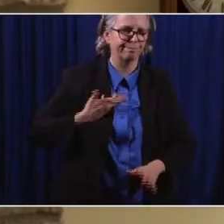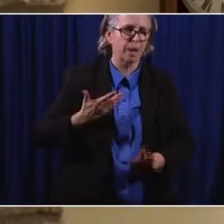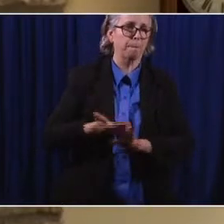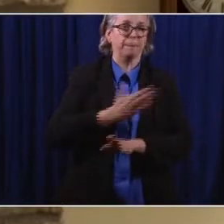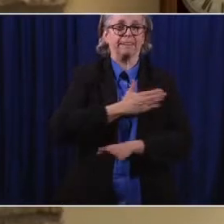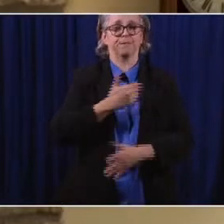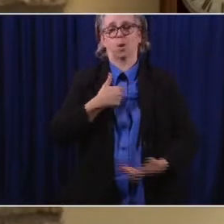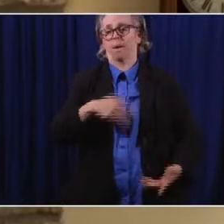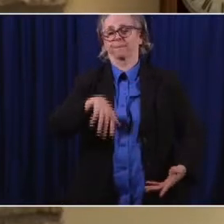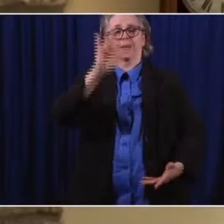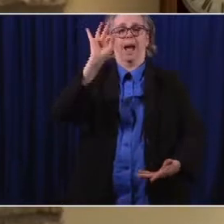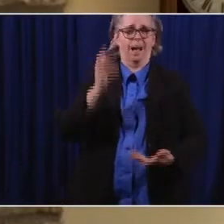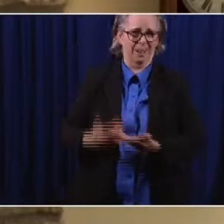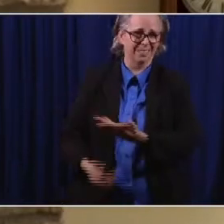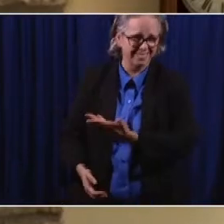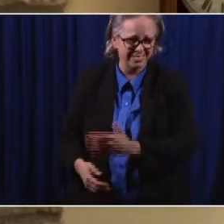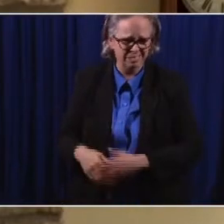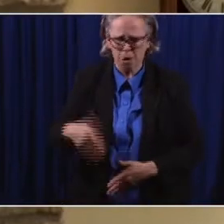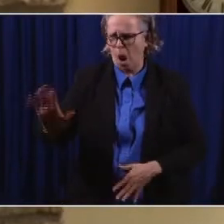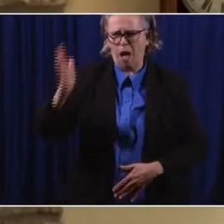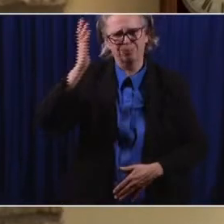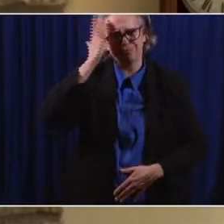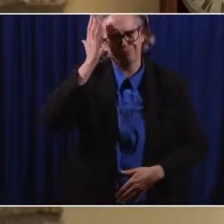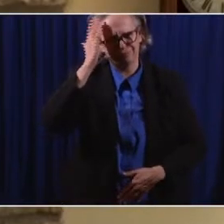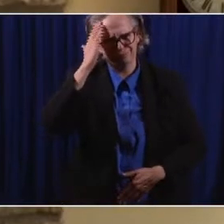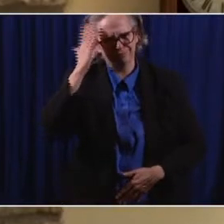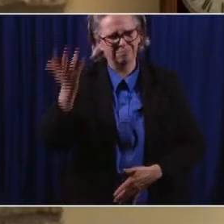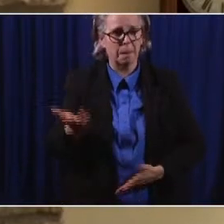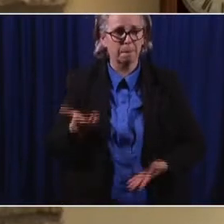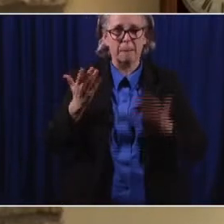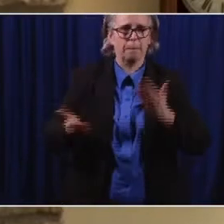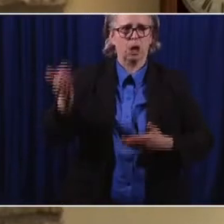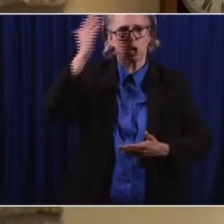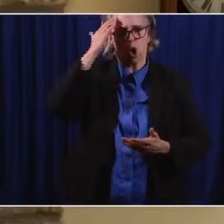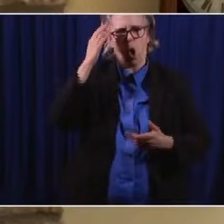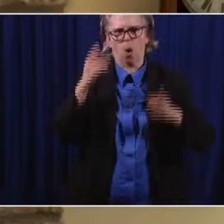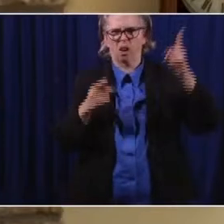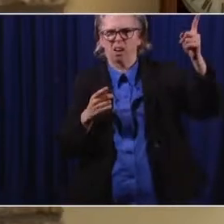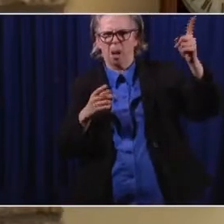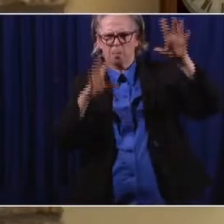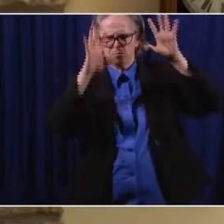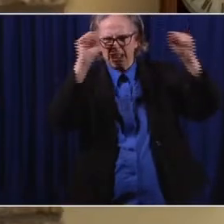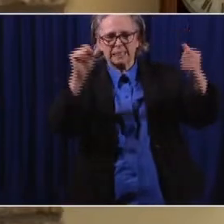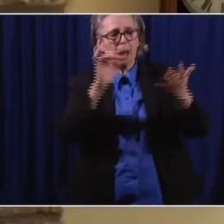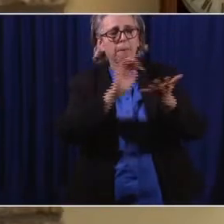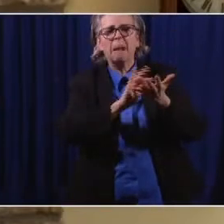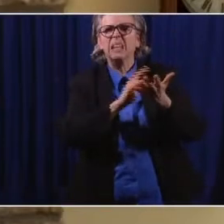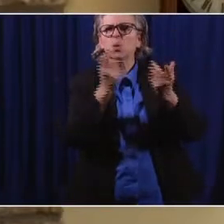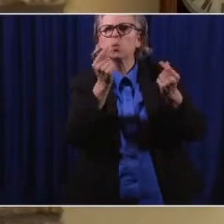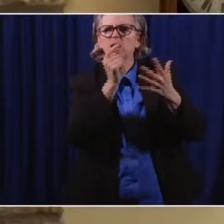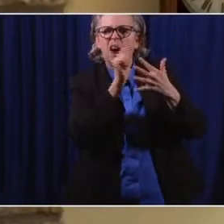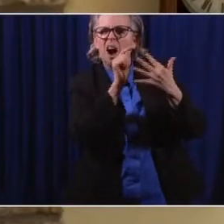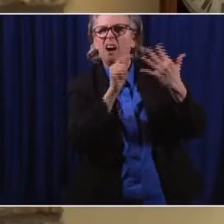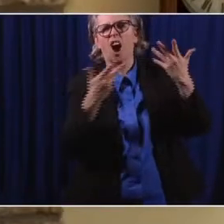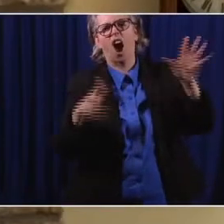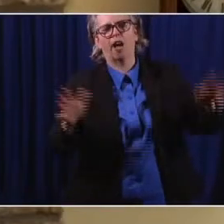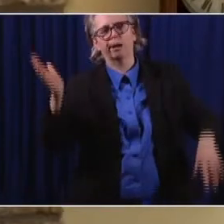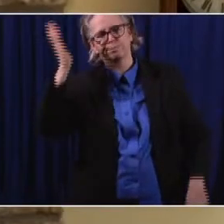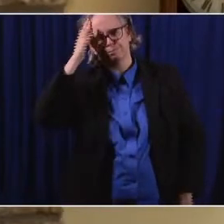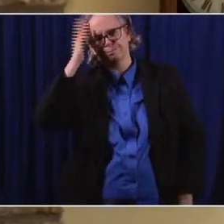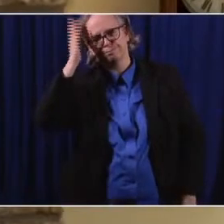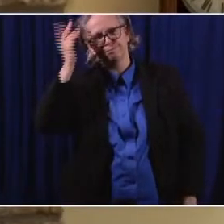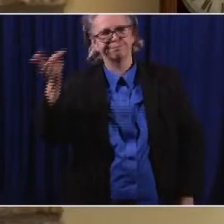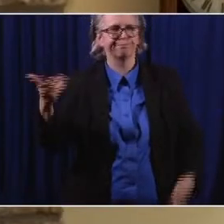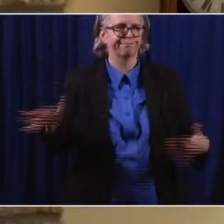at these different drugs. They're aware of what drugs the president utilize. They're aware of what the availability of those drugs would be.